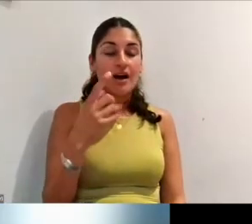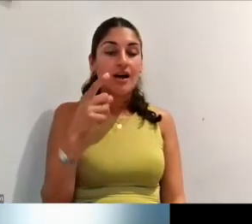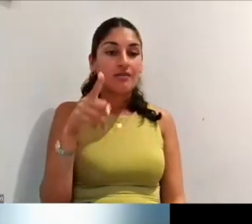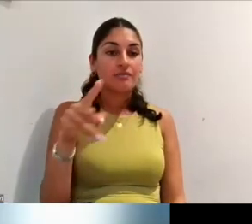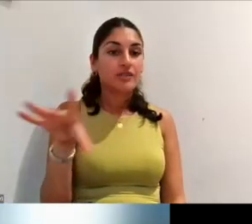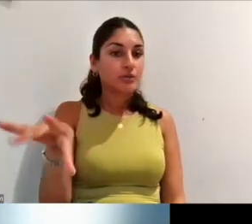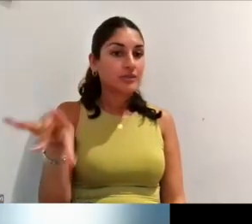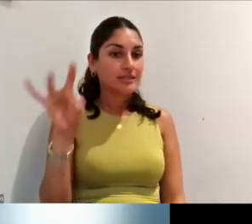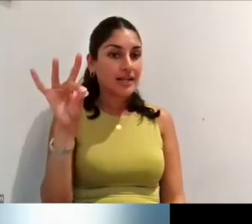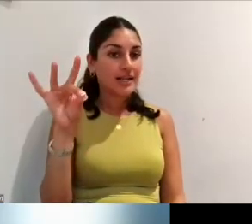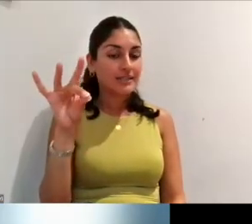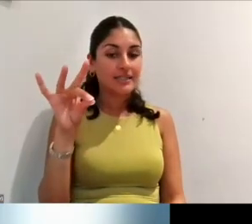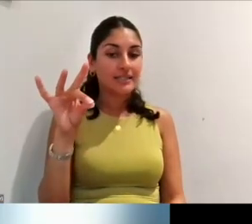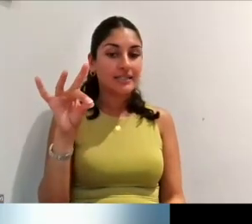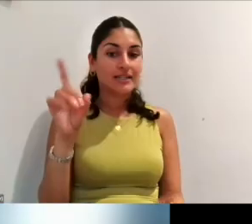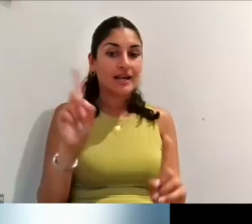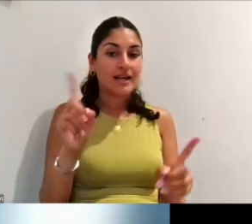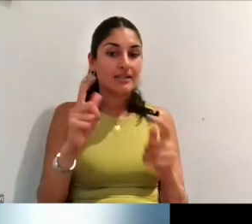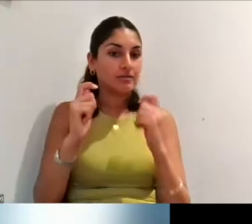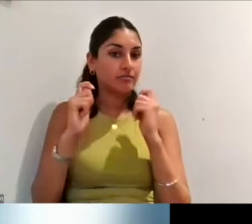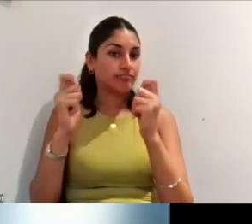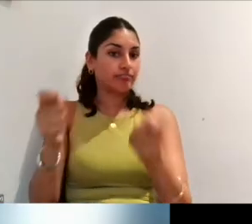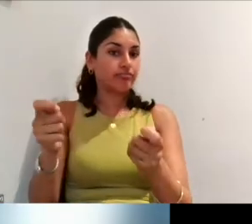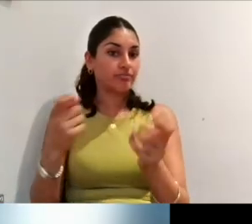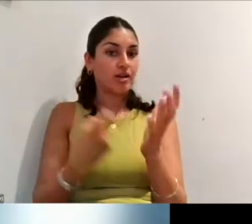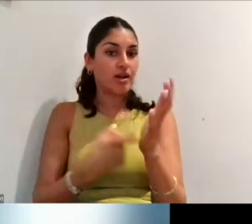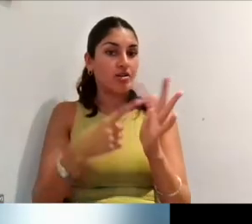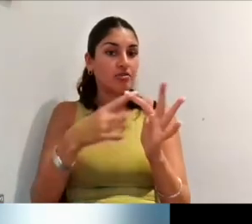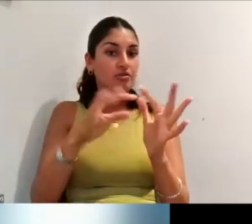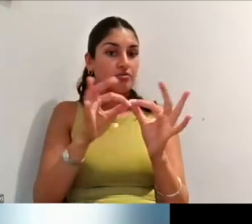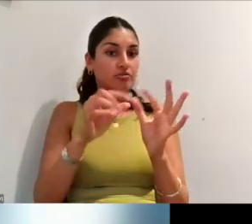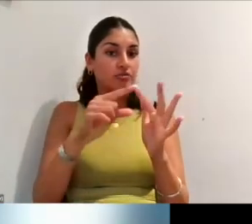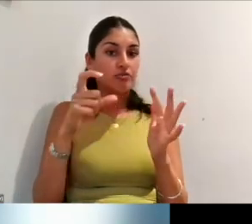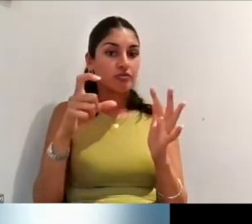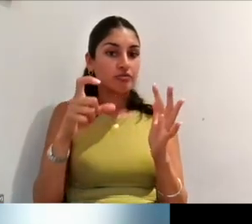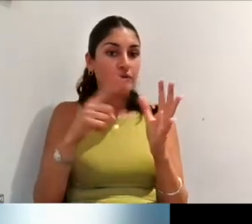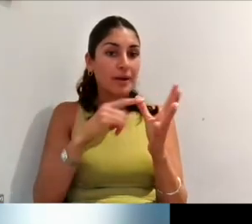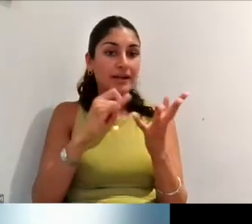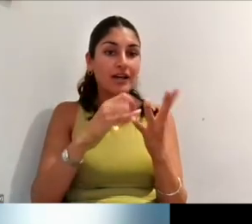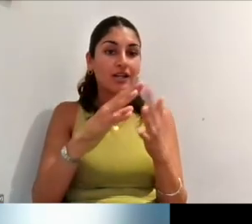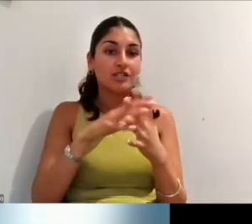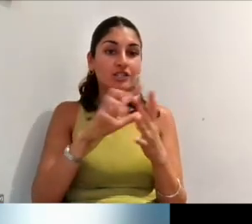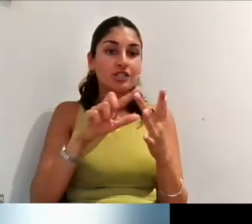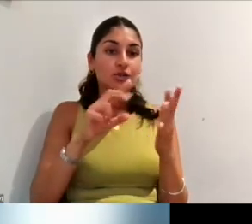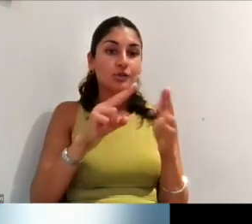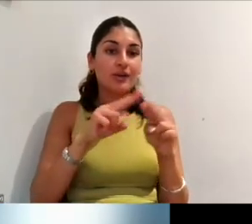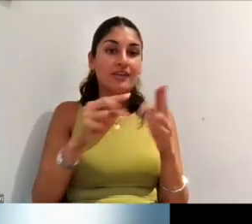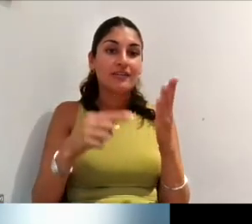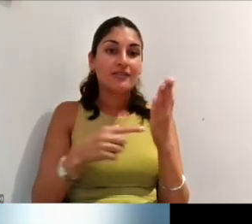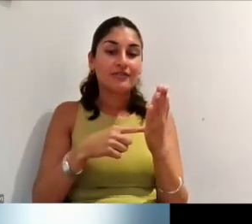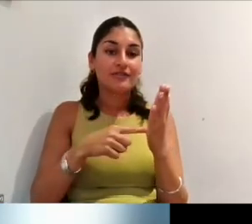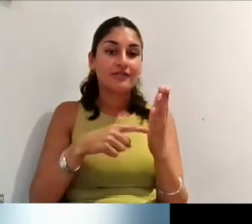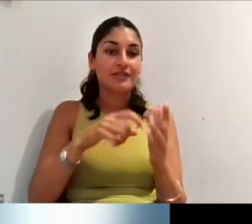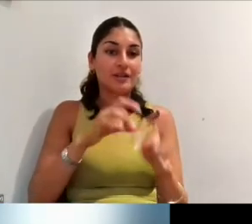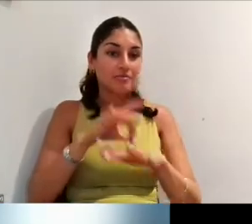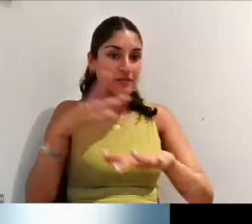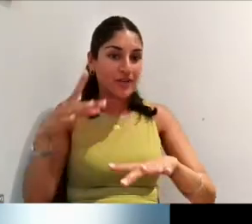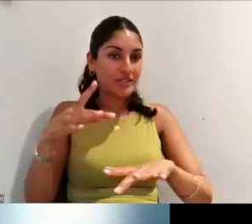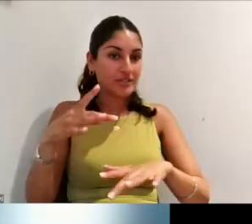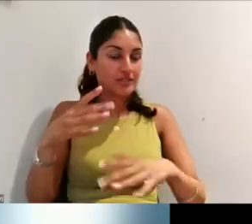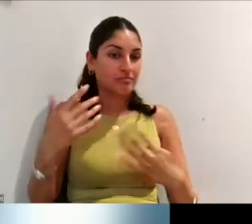Creative Associate for Wolverhampton. Whew. I mean, I think there may be, I think even so, there's another one in